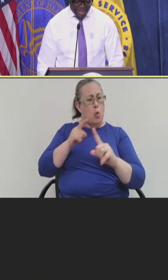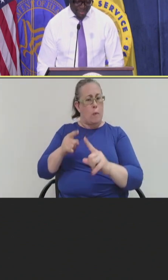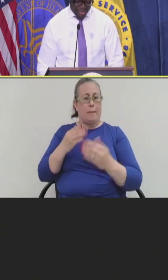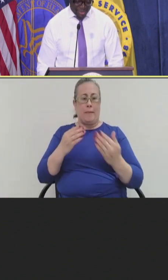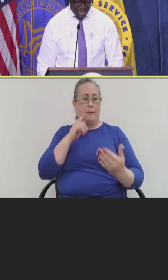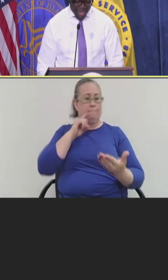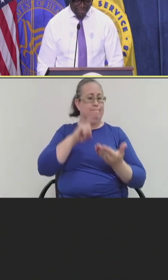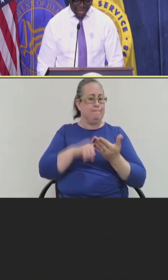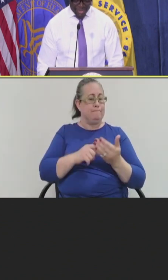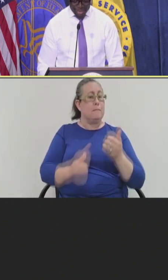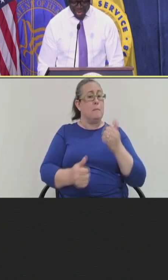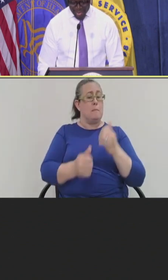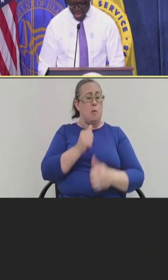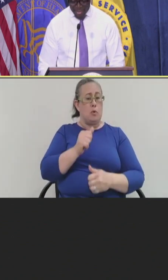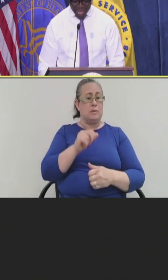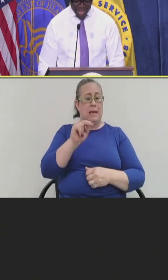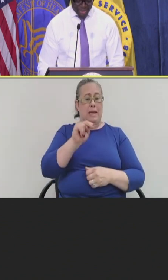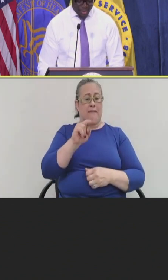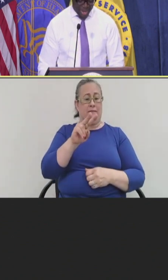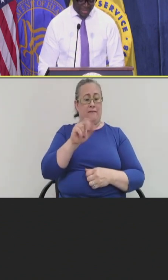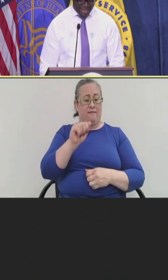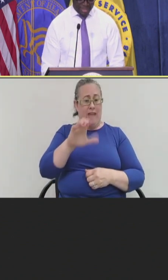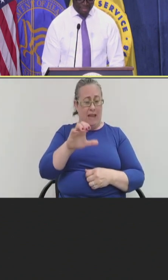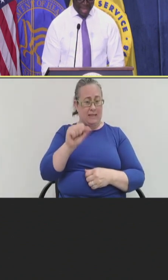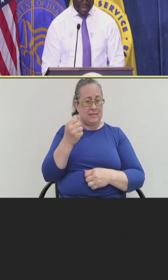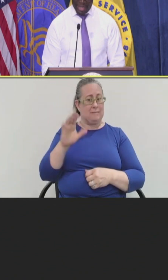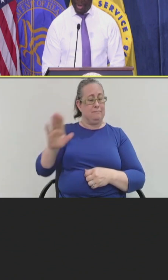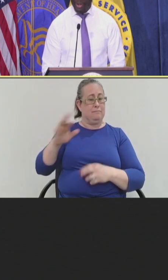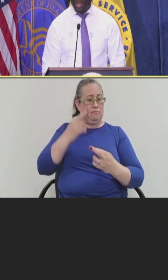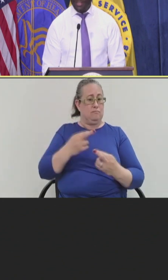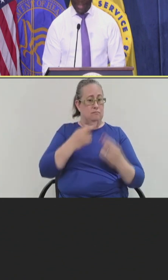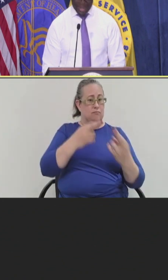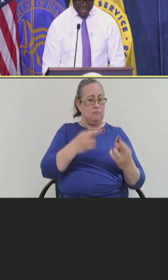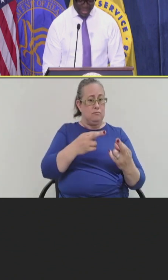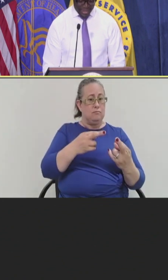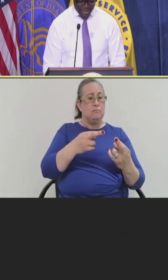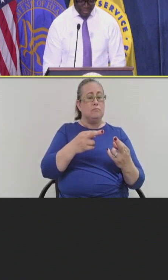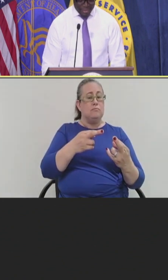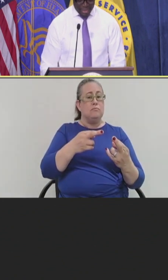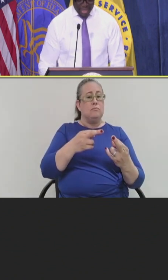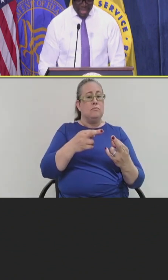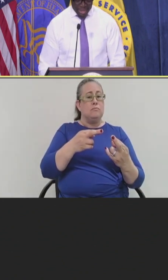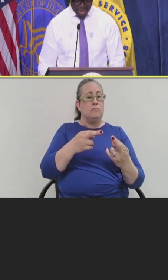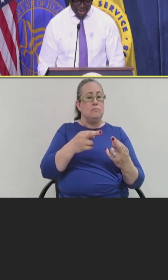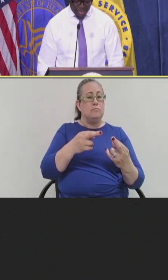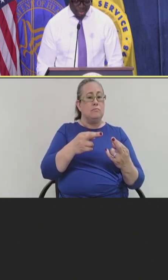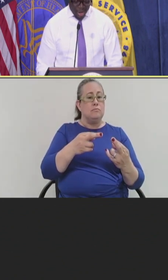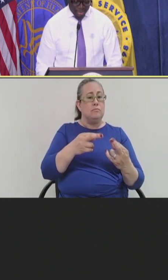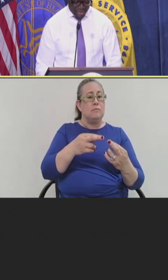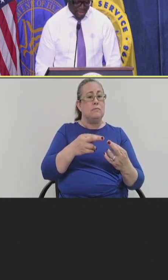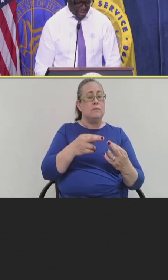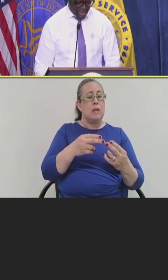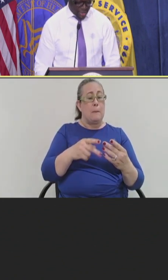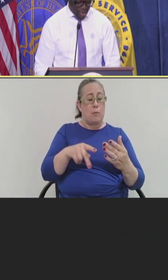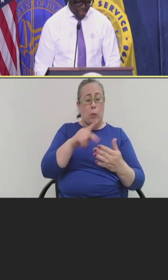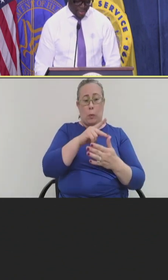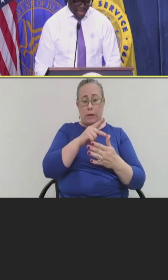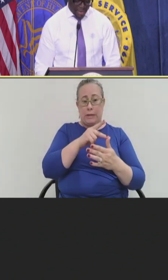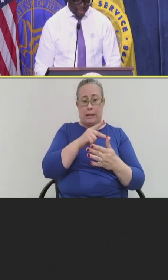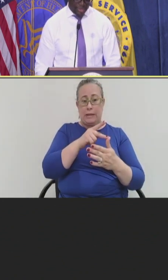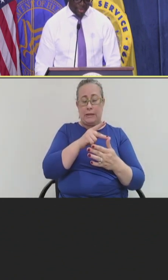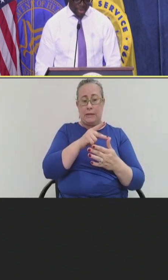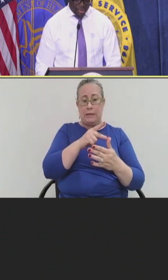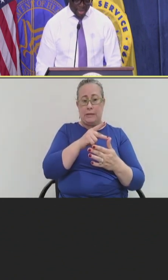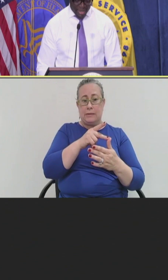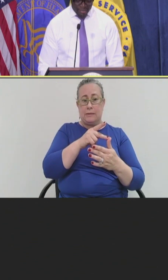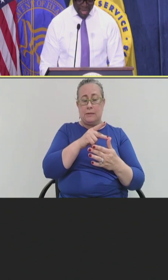that most of the NVAC's recommendations were accepted partly or entirely. In addition, the priorities in the current plan are